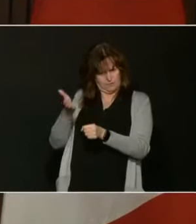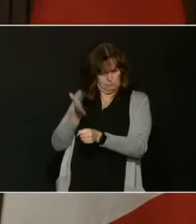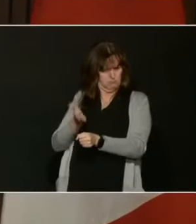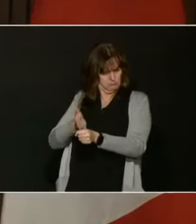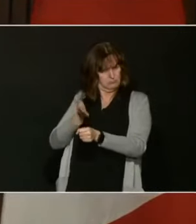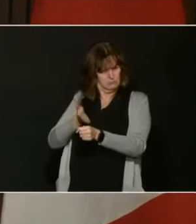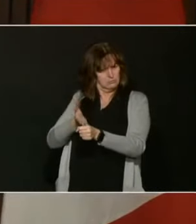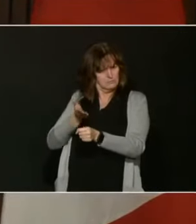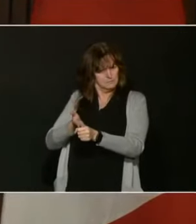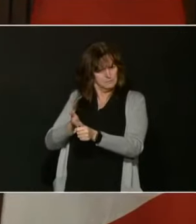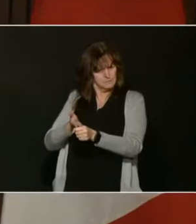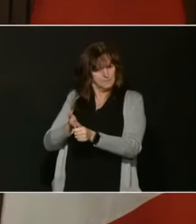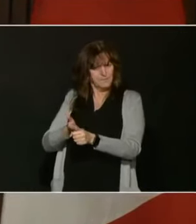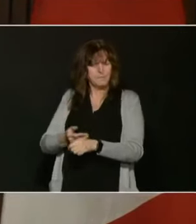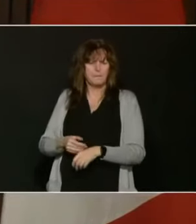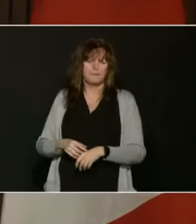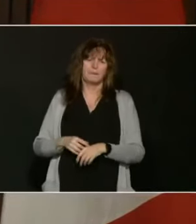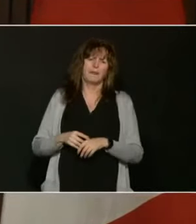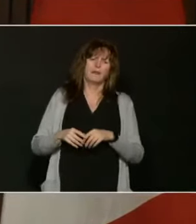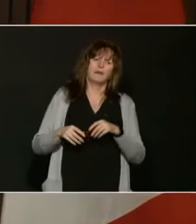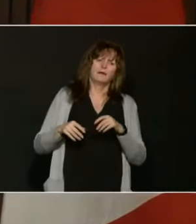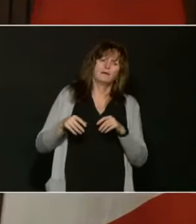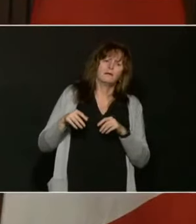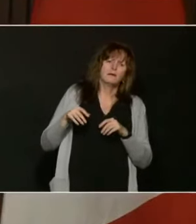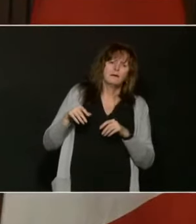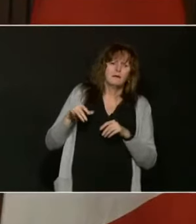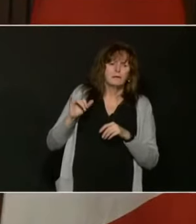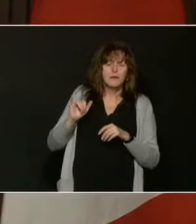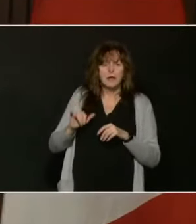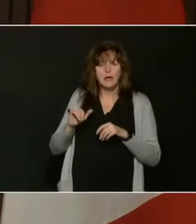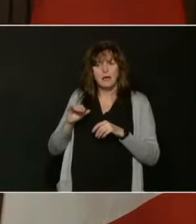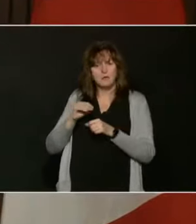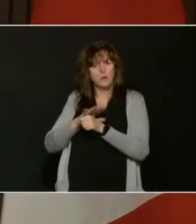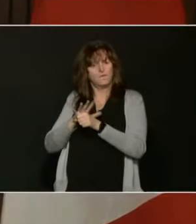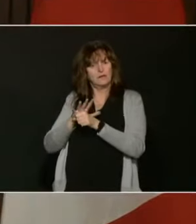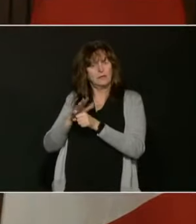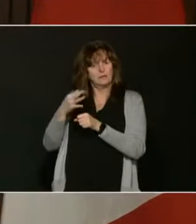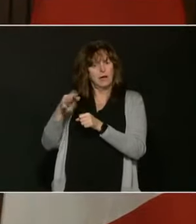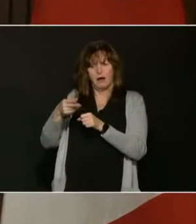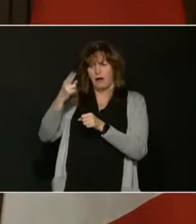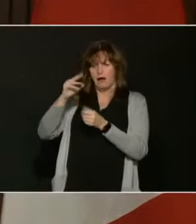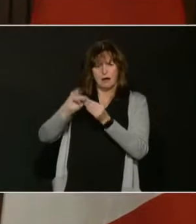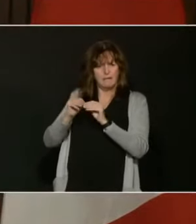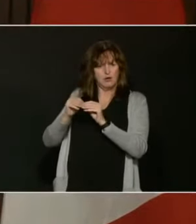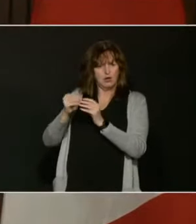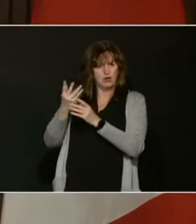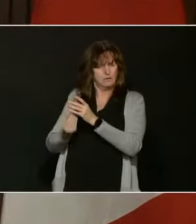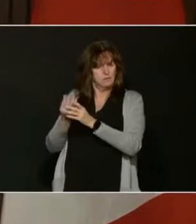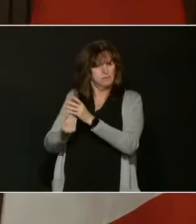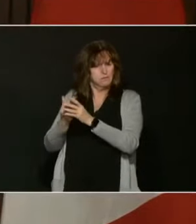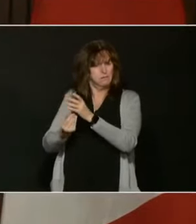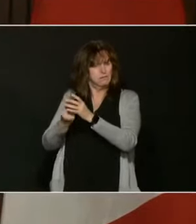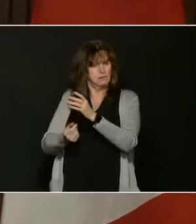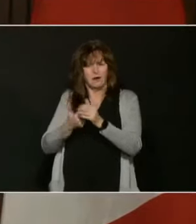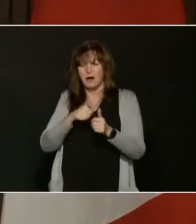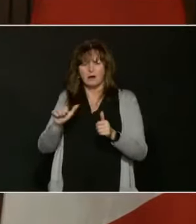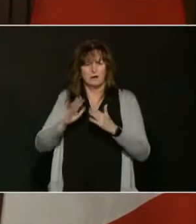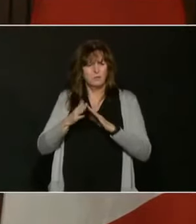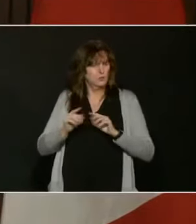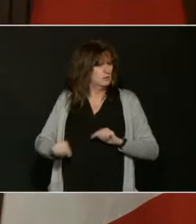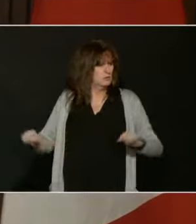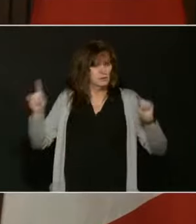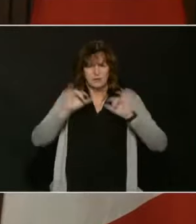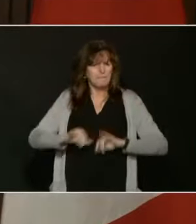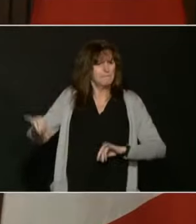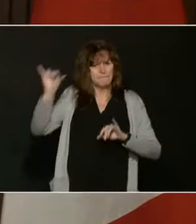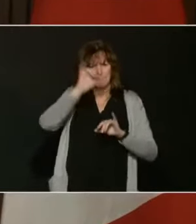of both high COVID-19 deaths and high excess deaths in almost any jurisdiction we look at. What's been interesting is just reading some of